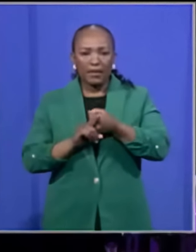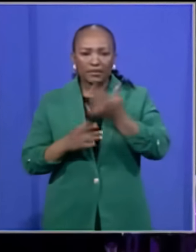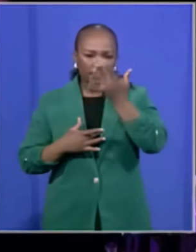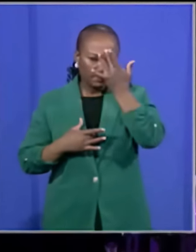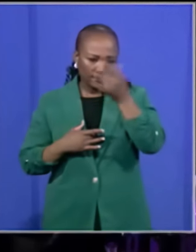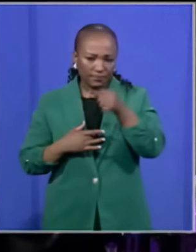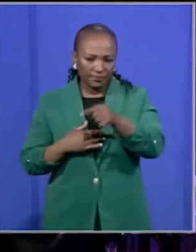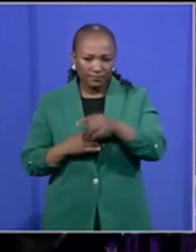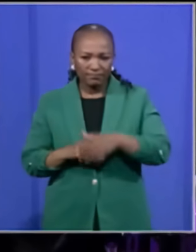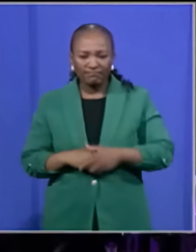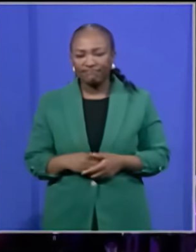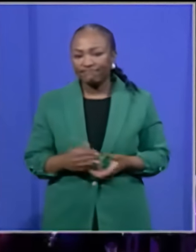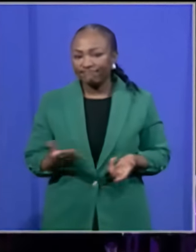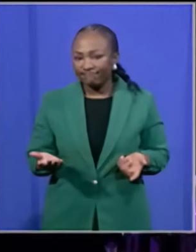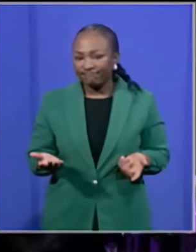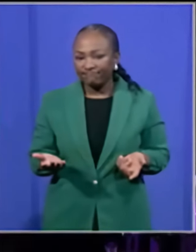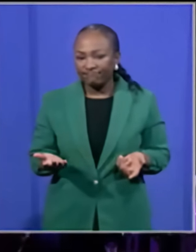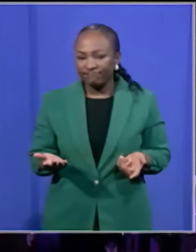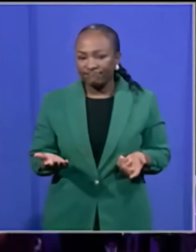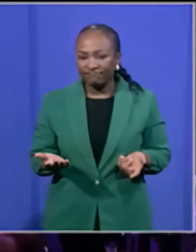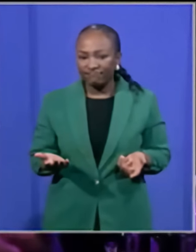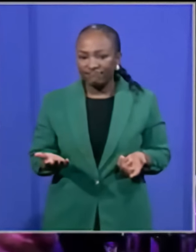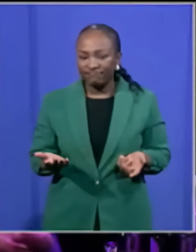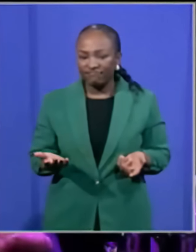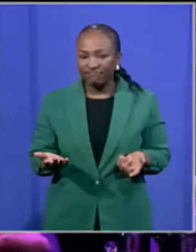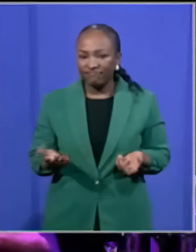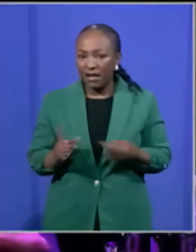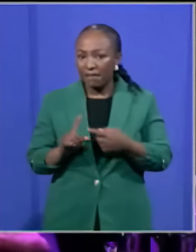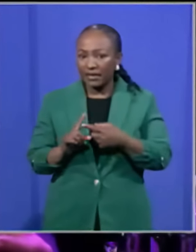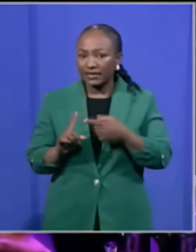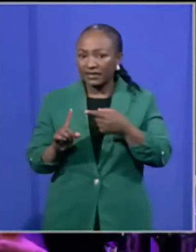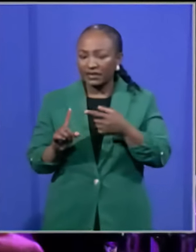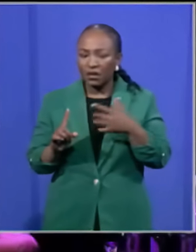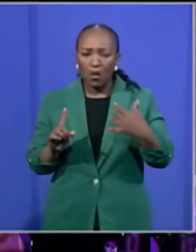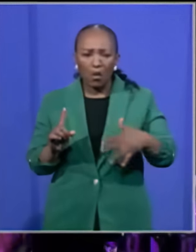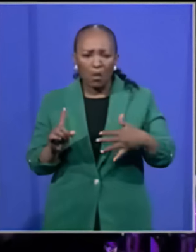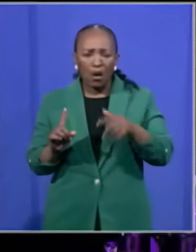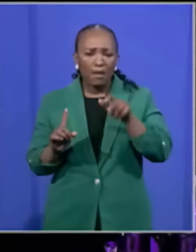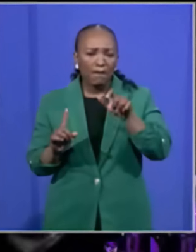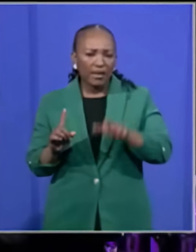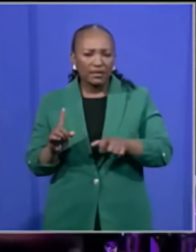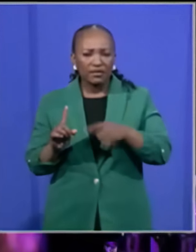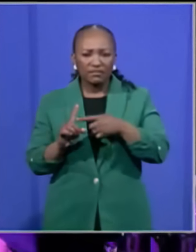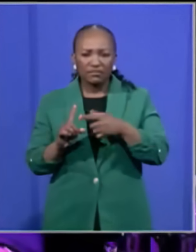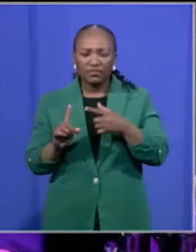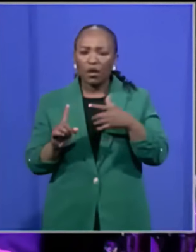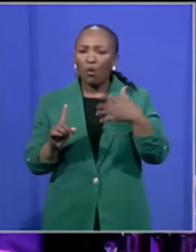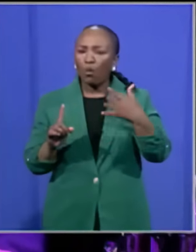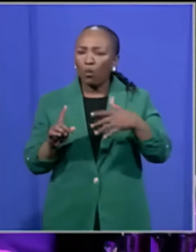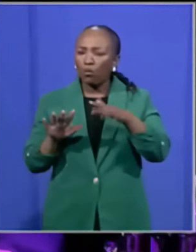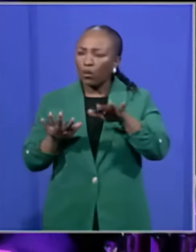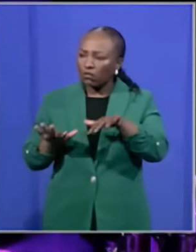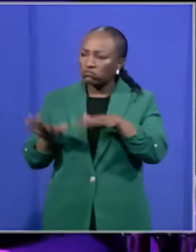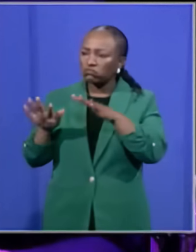But still, she was not this tragic figure. She was this glorious figure.